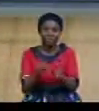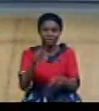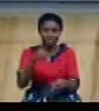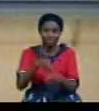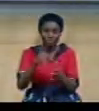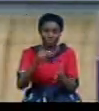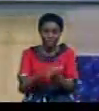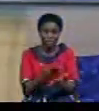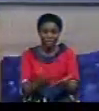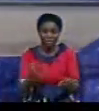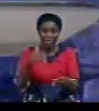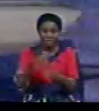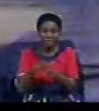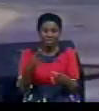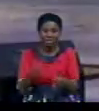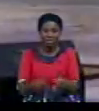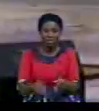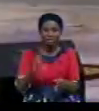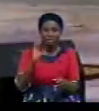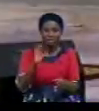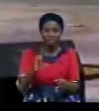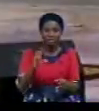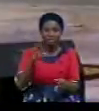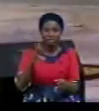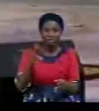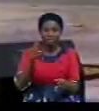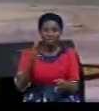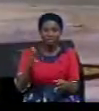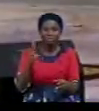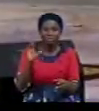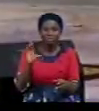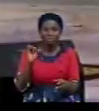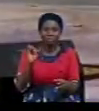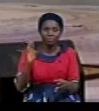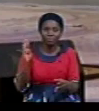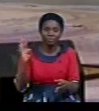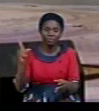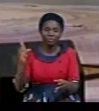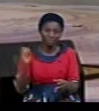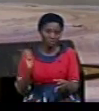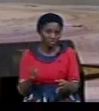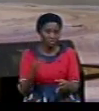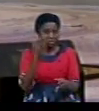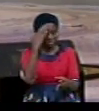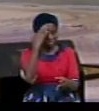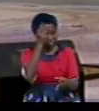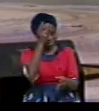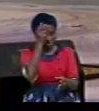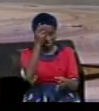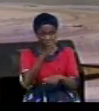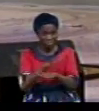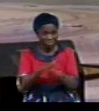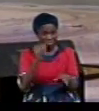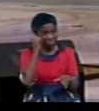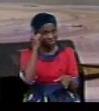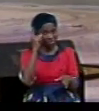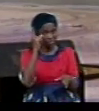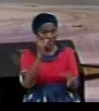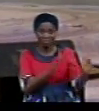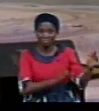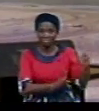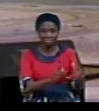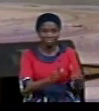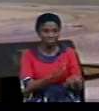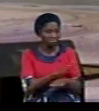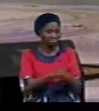devil sometimes you know he has no mercy he doesn't understand Compassion or love there's no compassion there's no